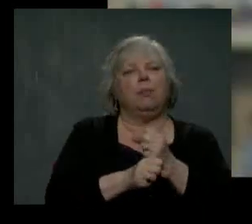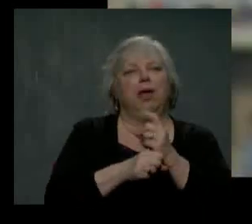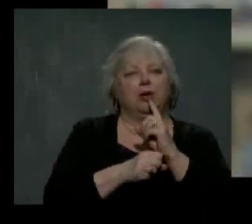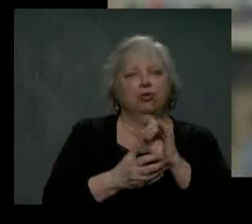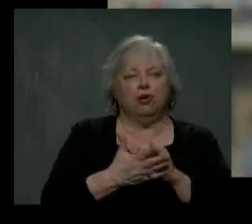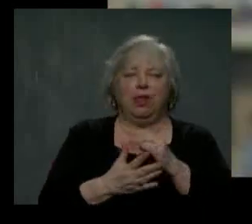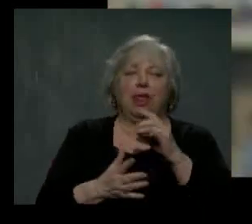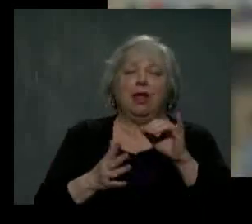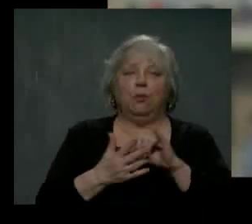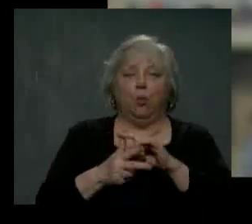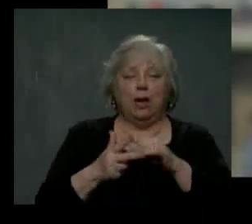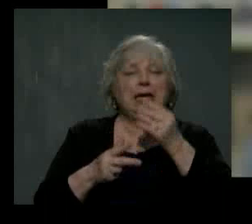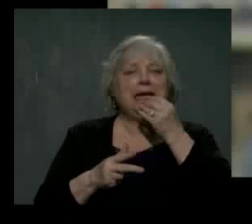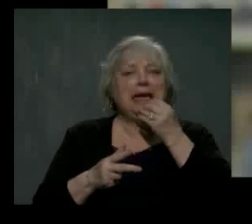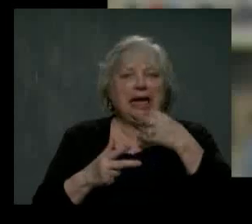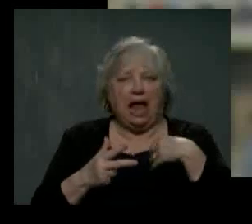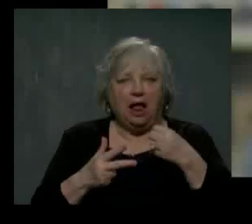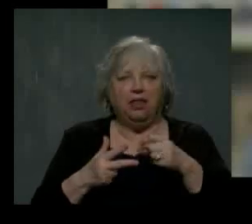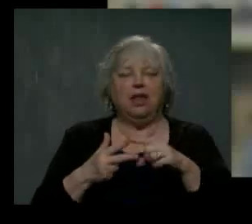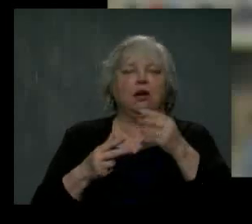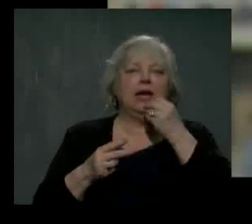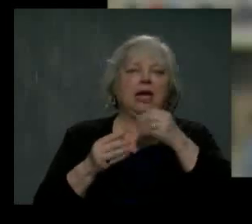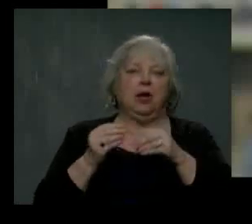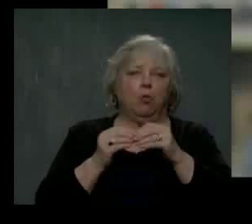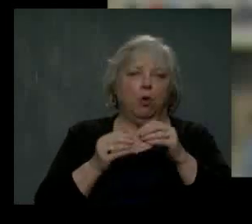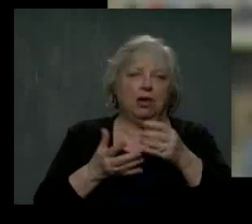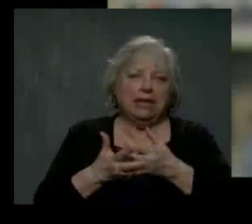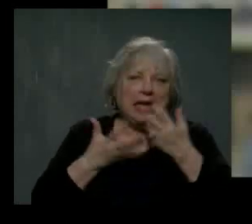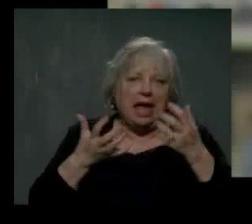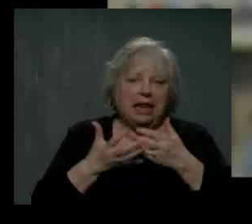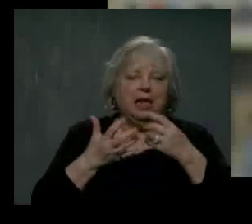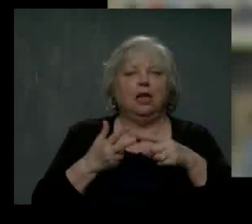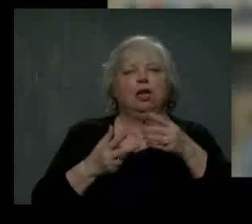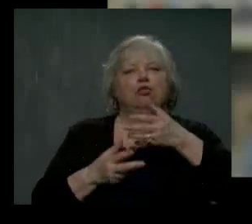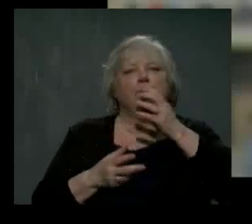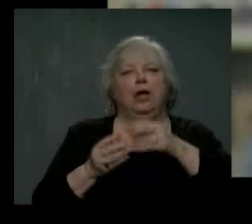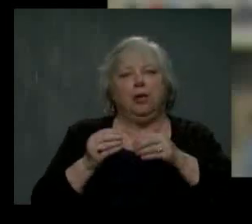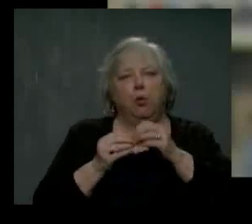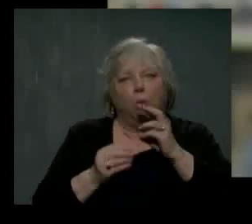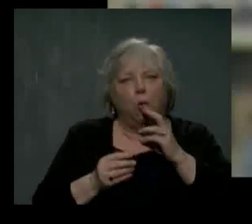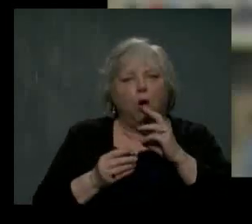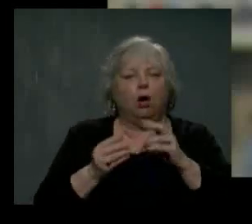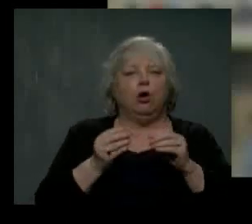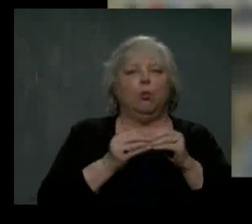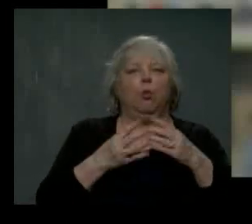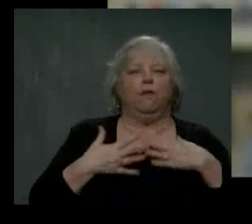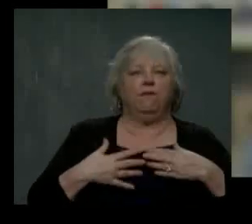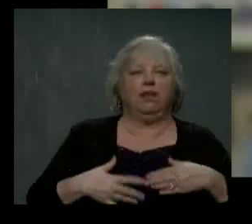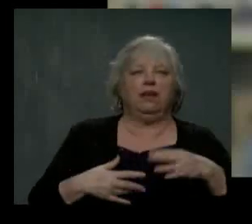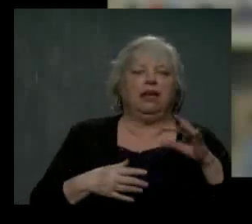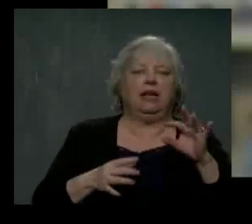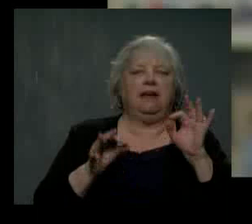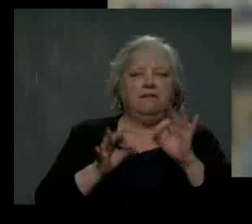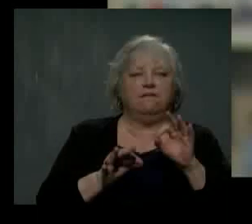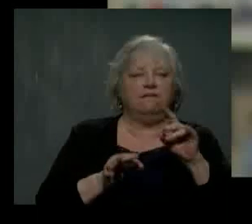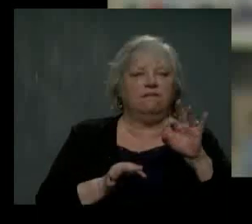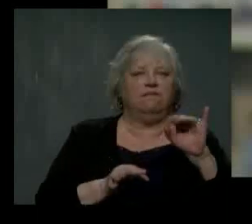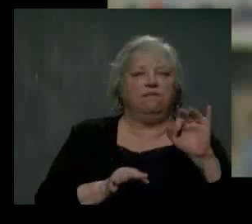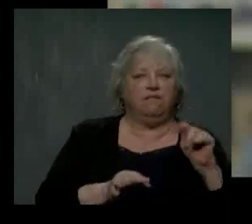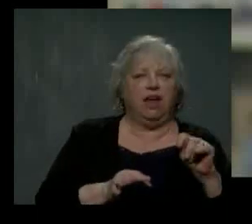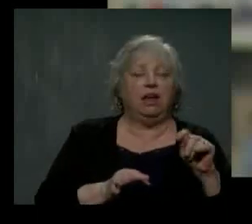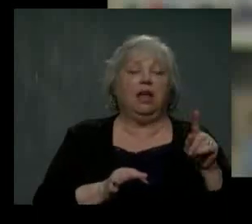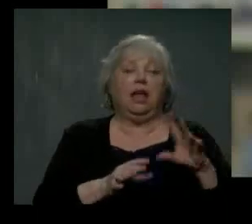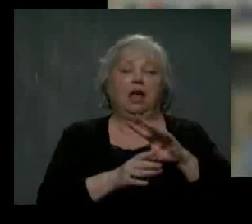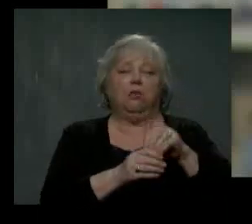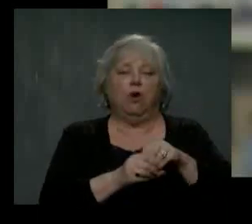was eating healthier, eating more salads, drinking more water, more physically fit. He enrolled in a football